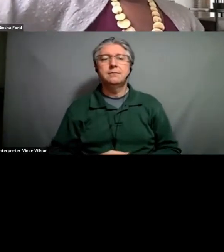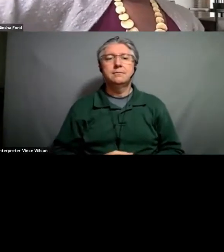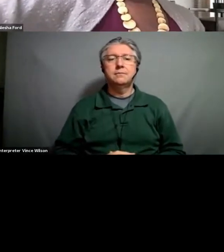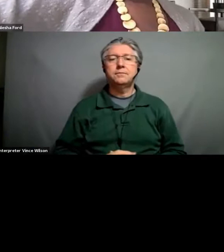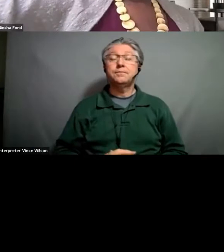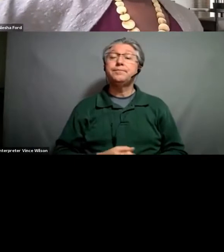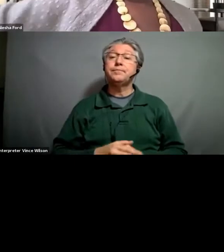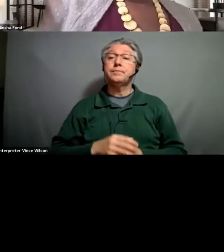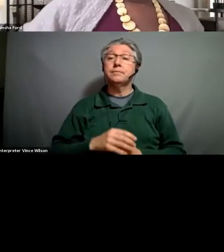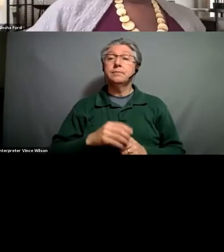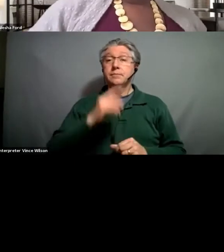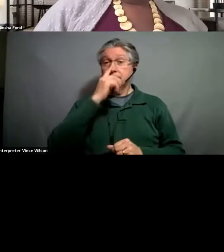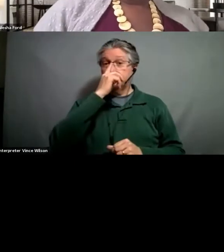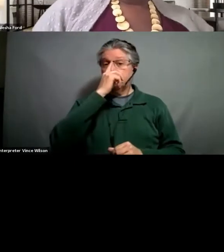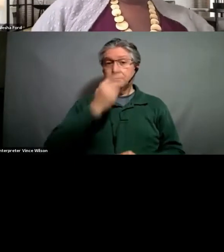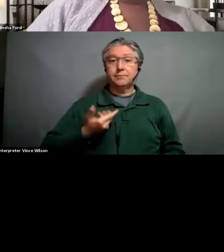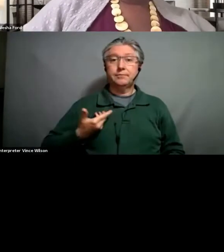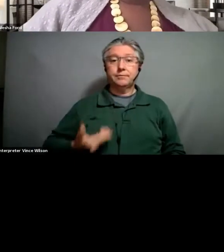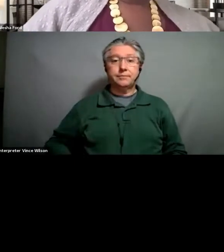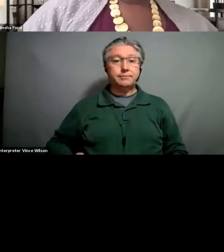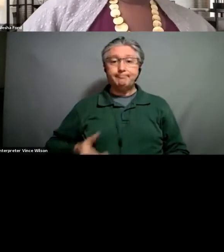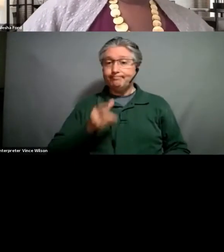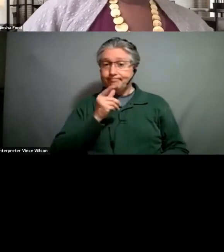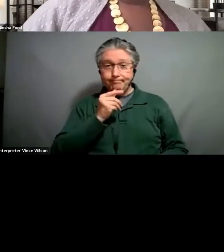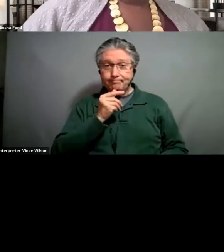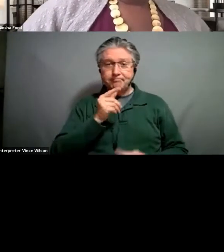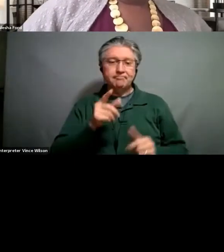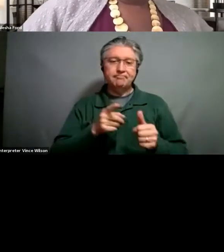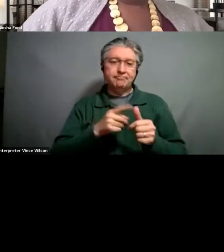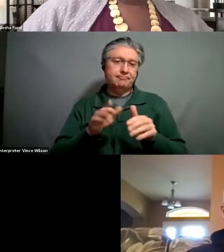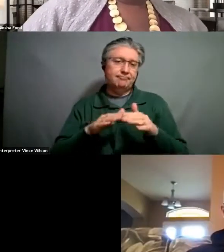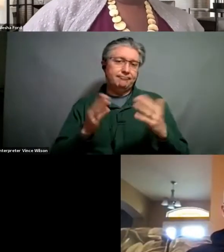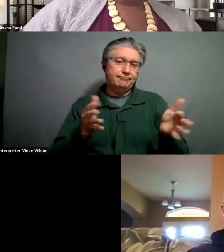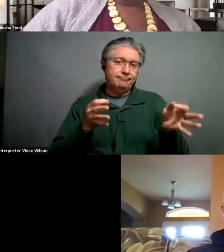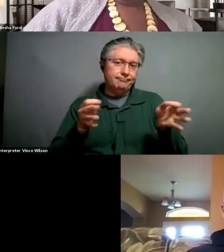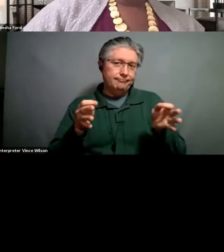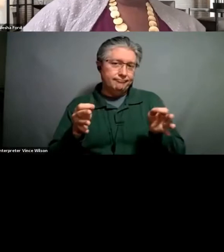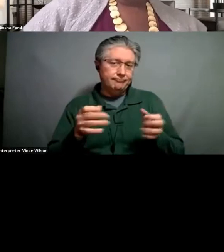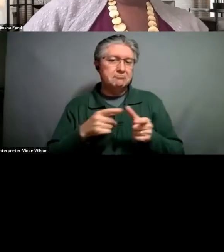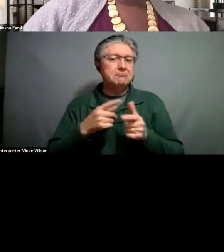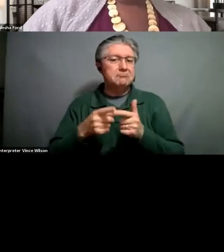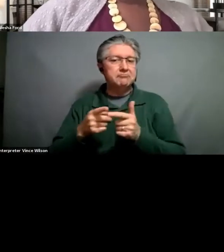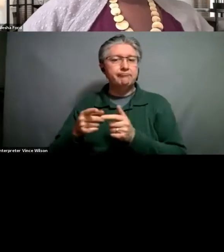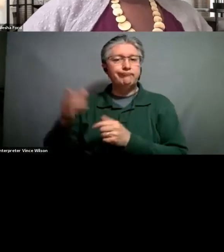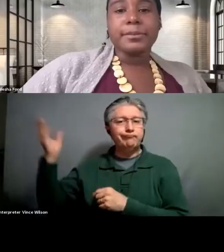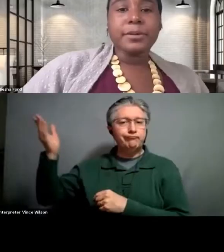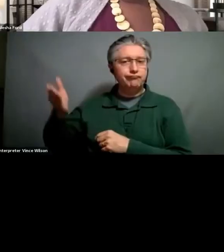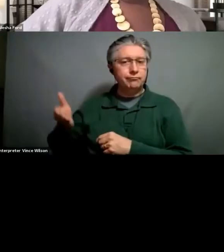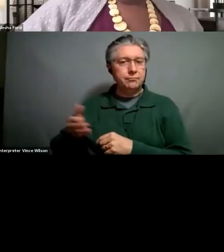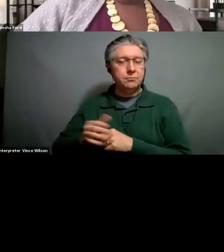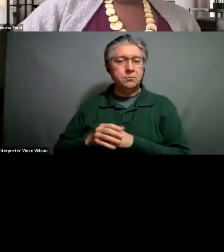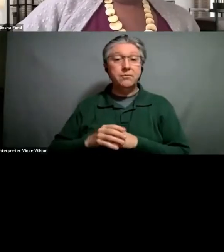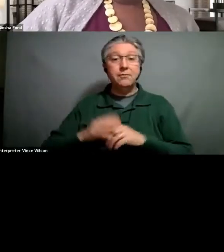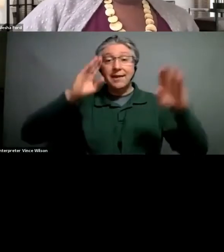All right, so I'm just going to introduce myself before I kind of get started with sharing my presentation for today. So